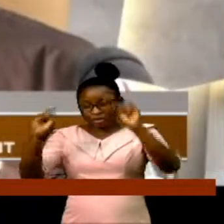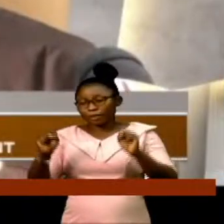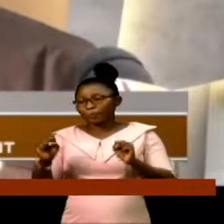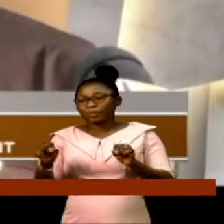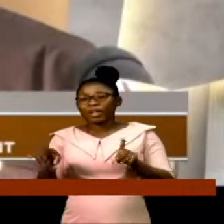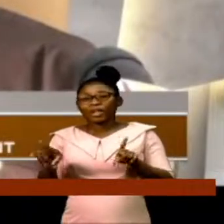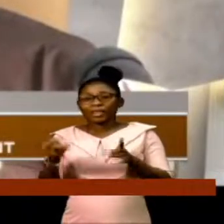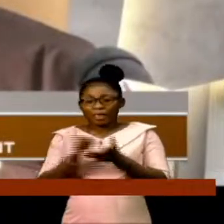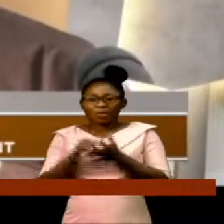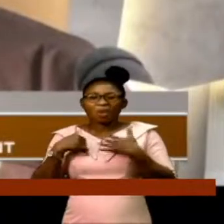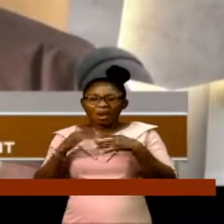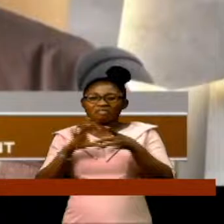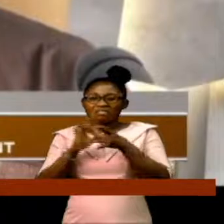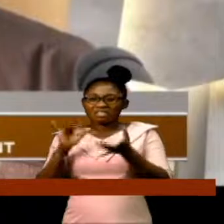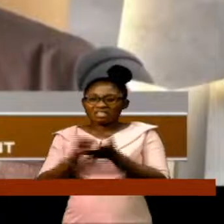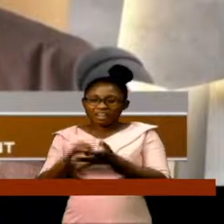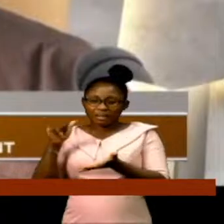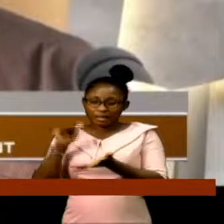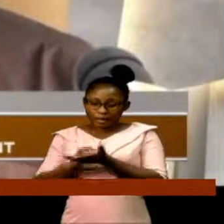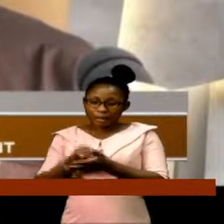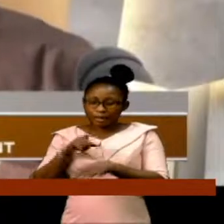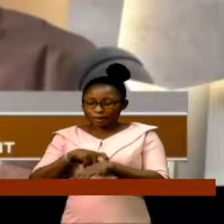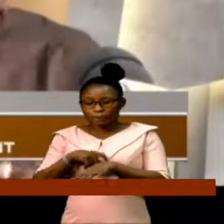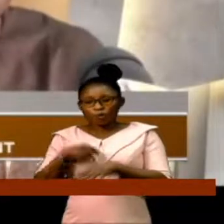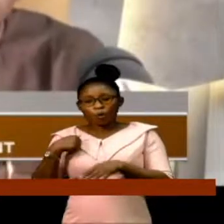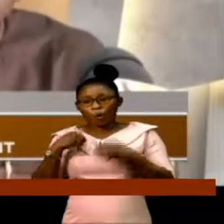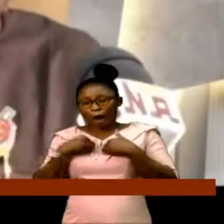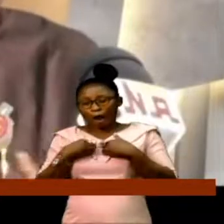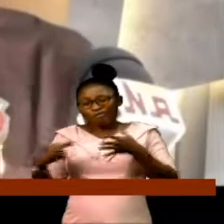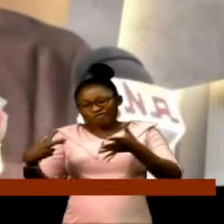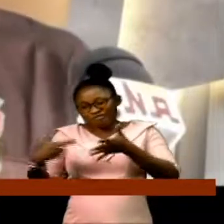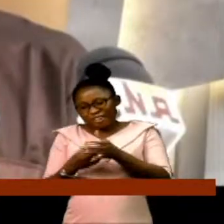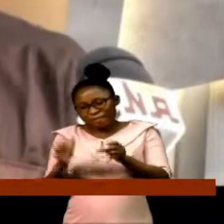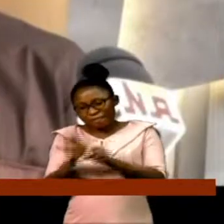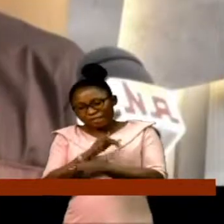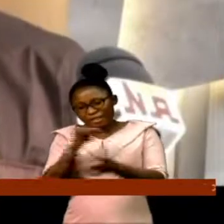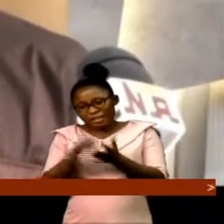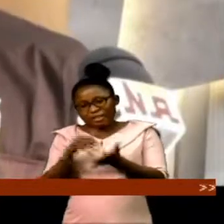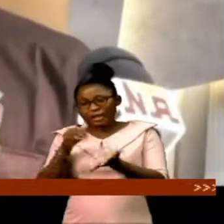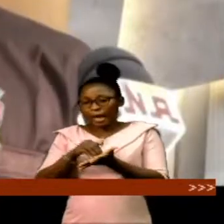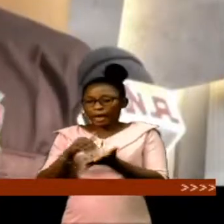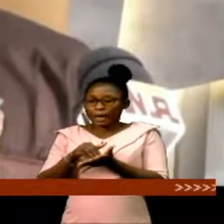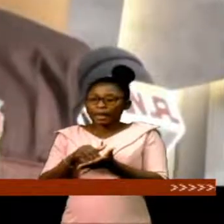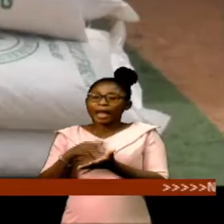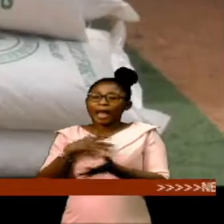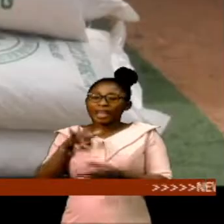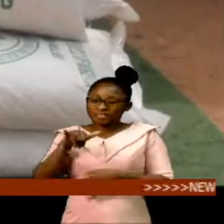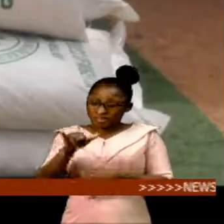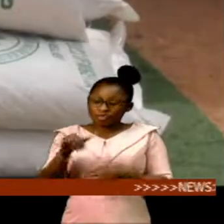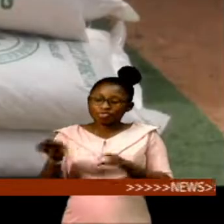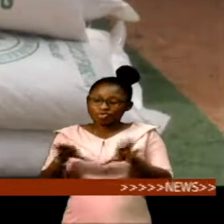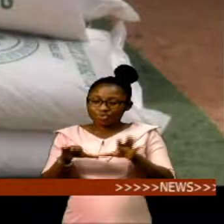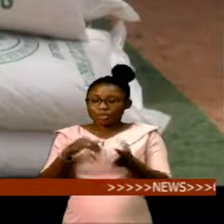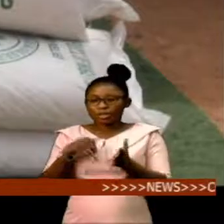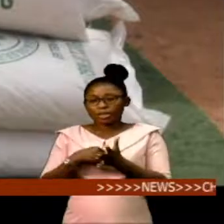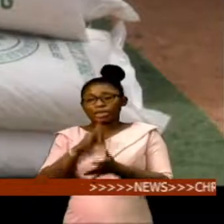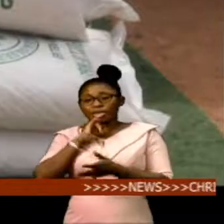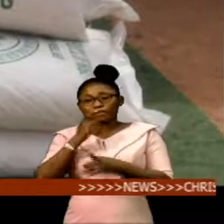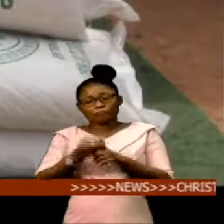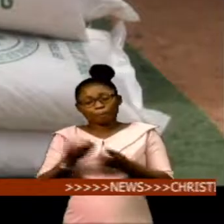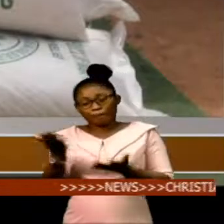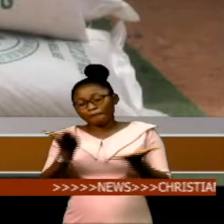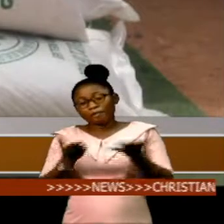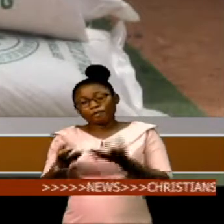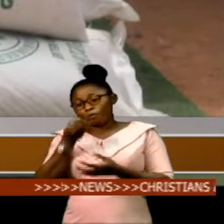already released that during that time. We have already restocked some of our silos and still doing. It is from